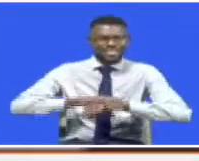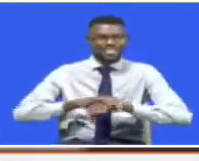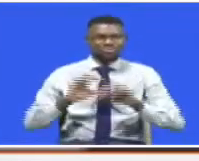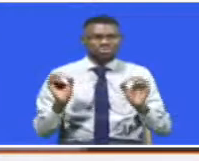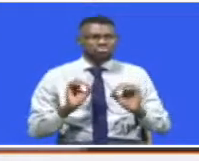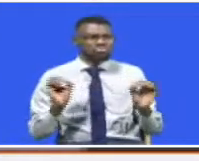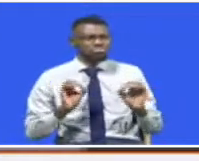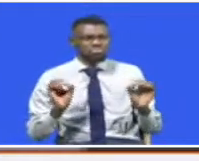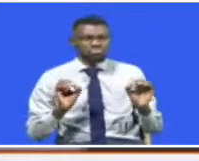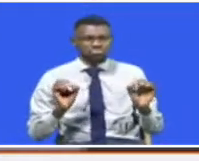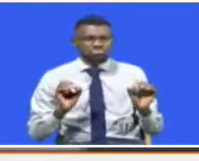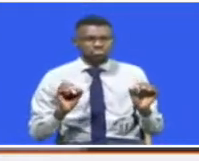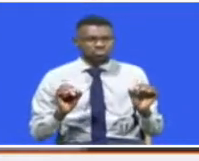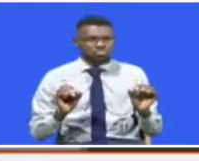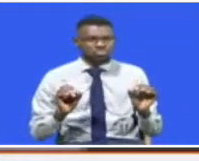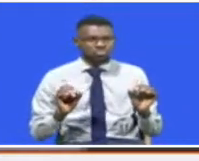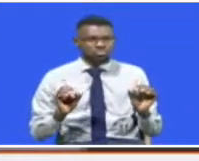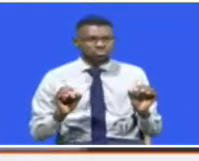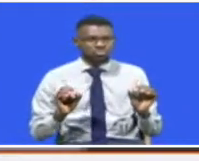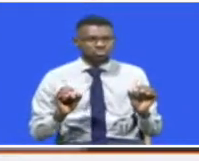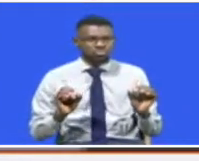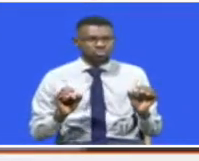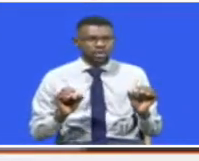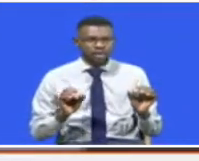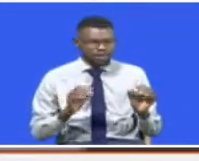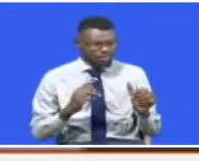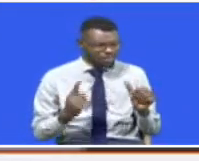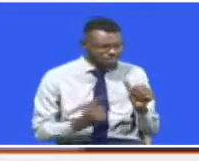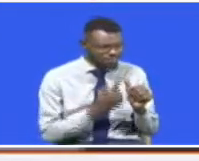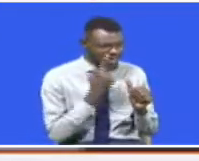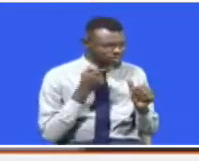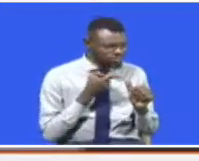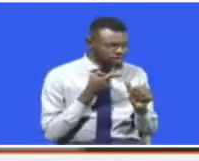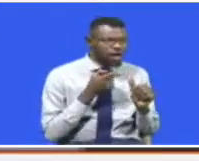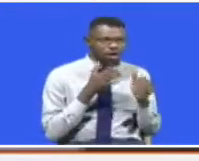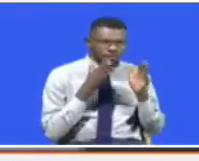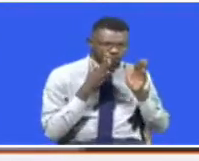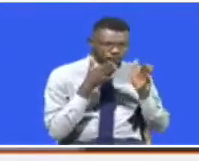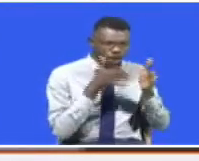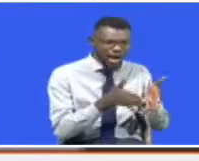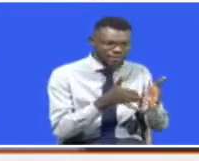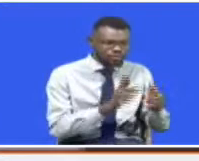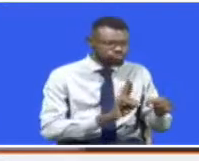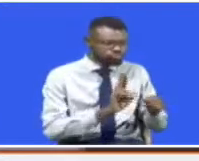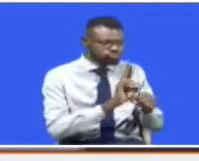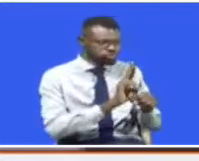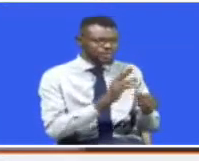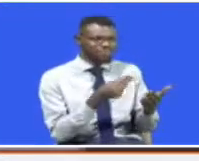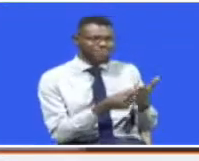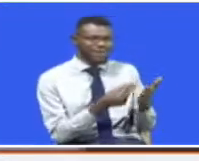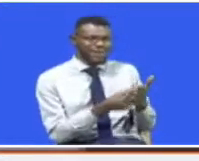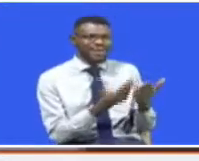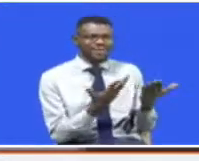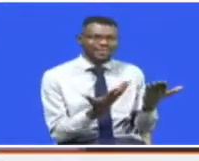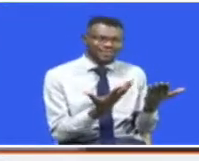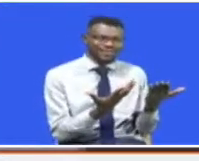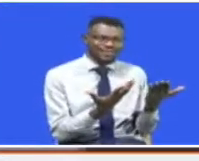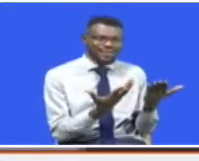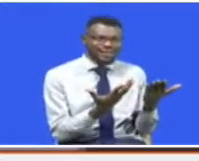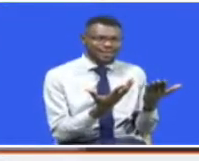then they prioritize recurrent expenditures and leave